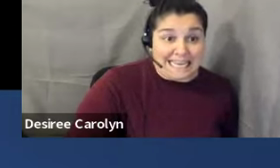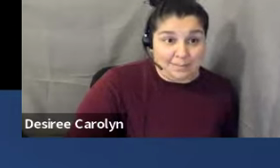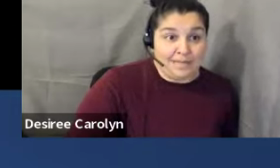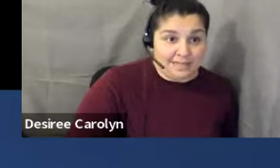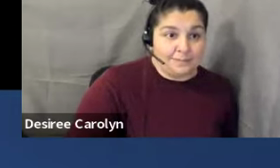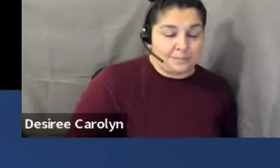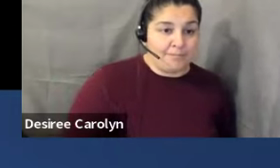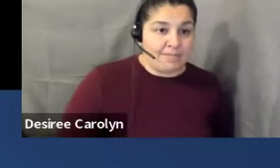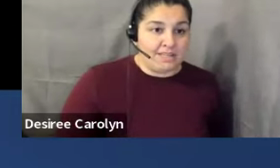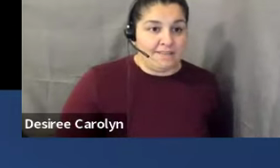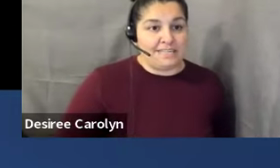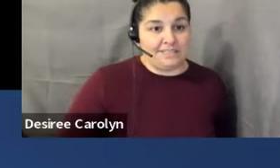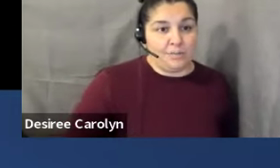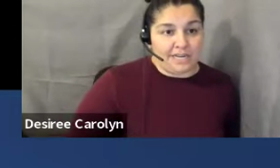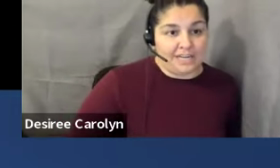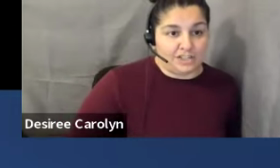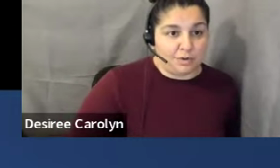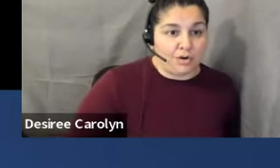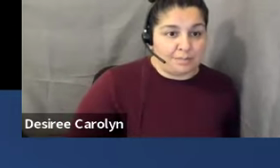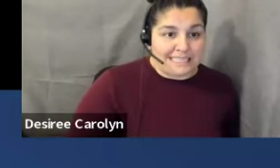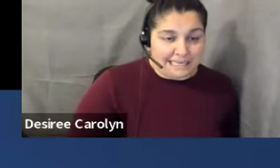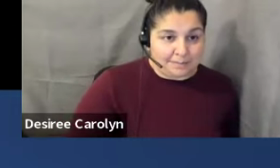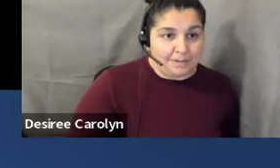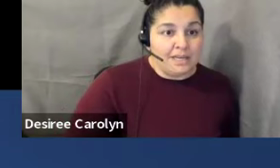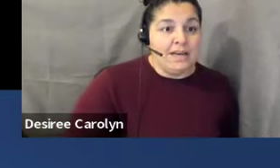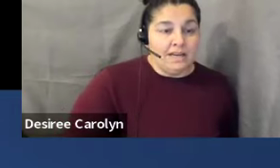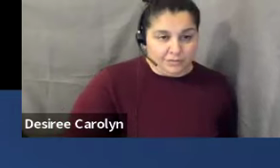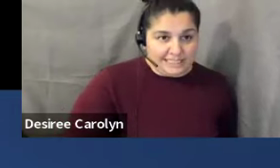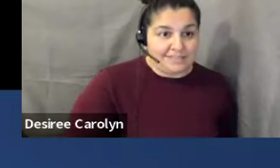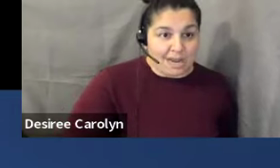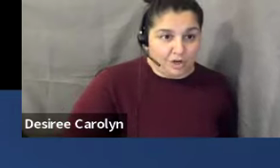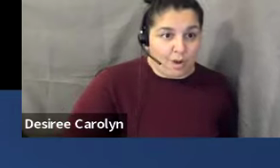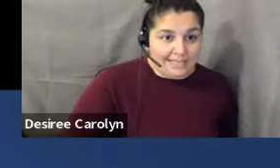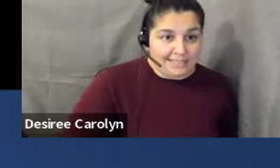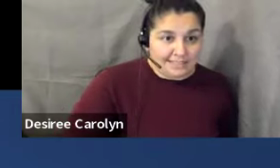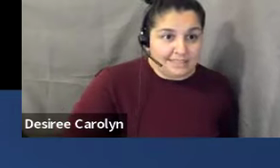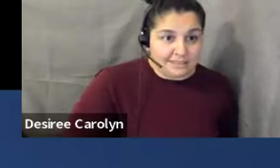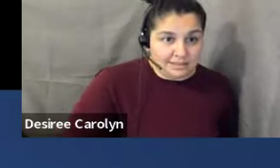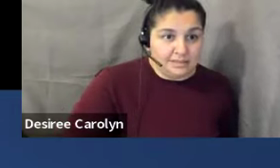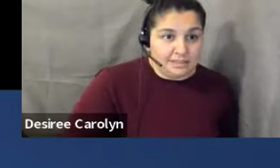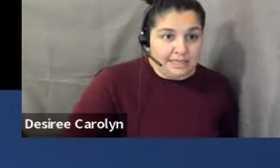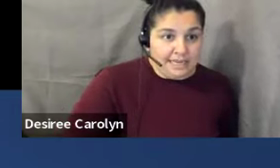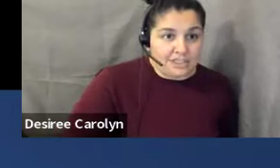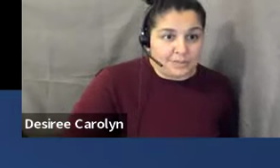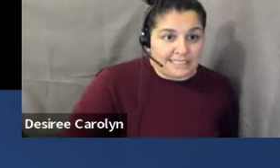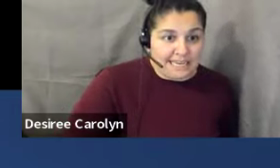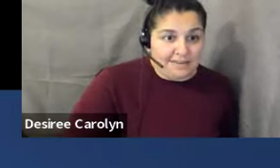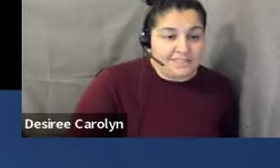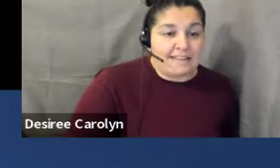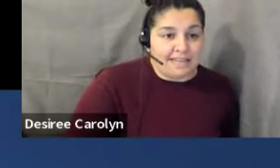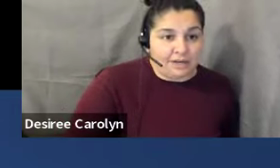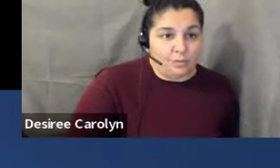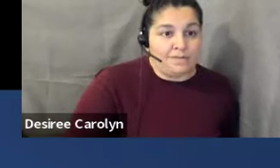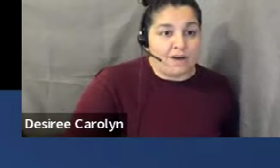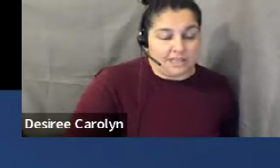our team, the Effective Communications Program team, receives that request. It's